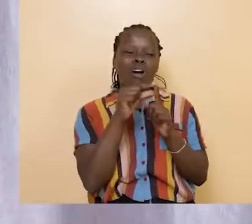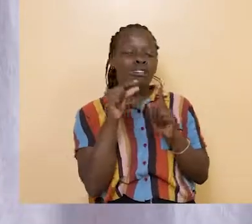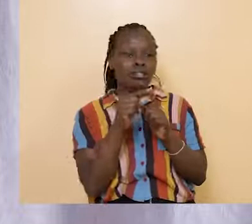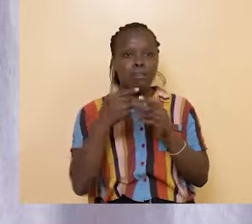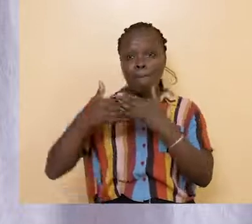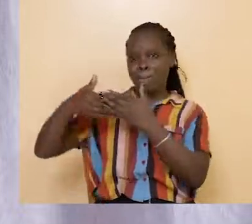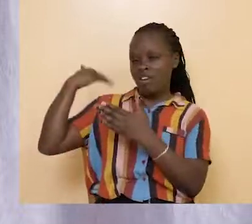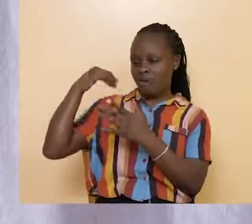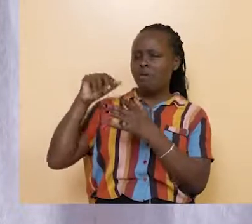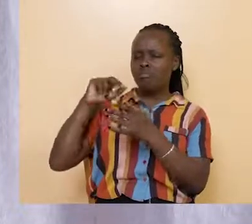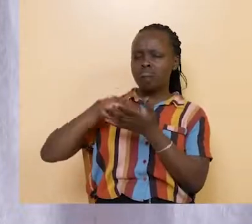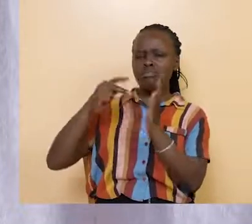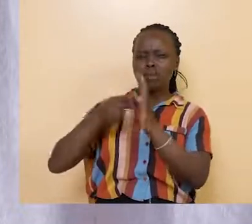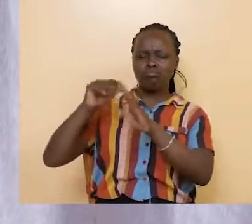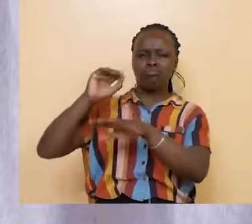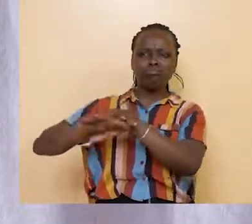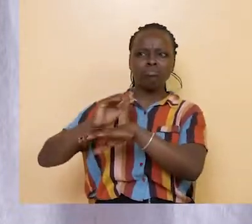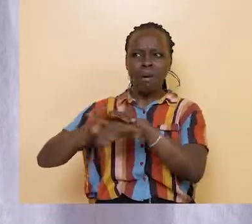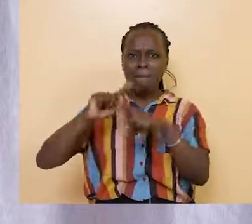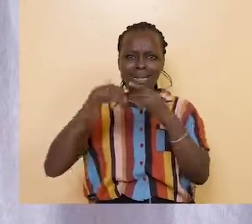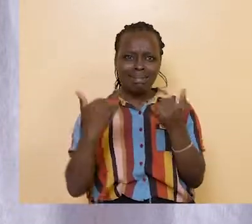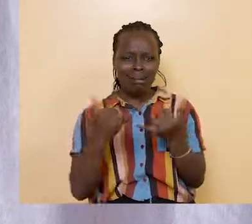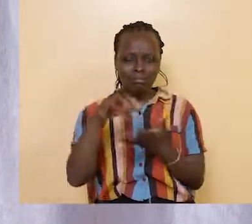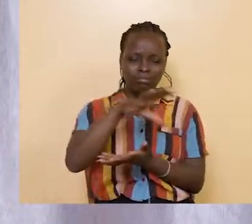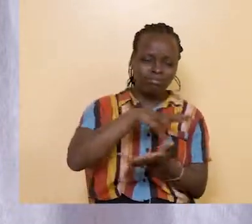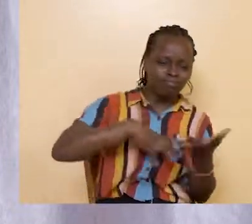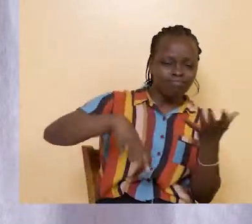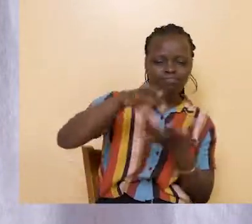what they used to before the era of technology.